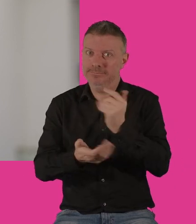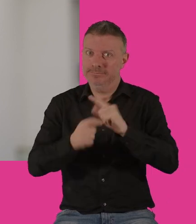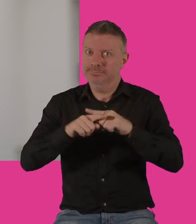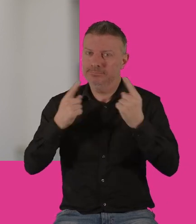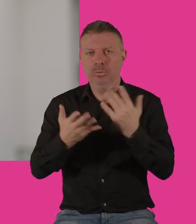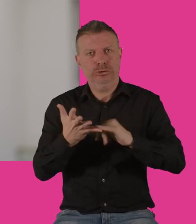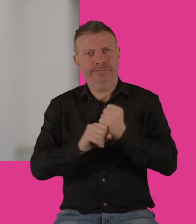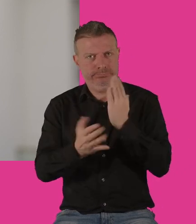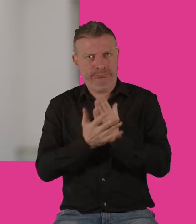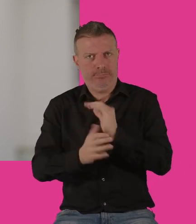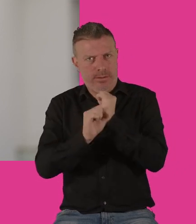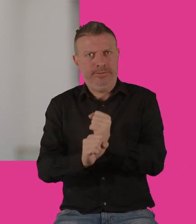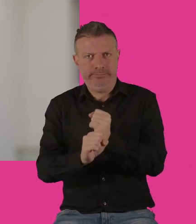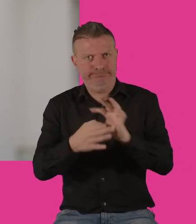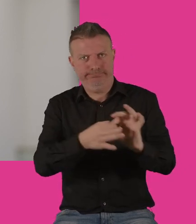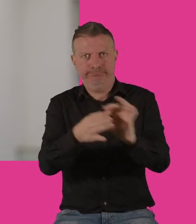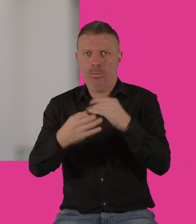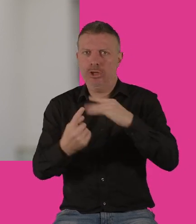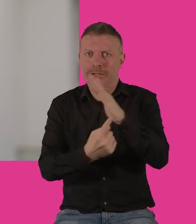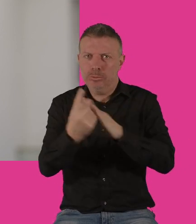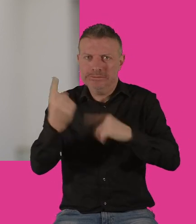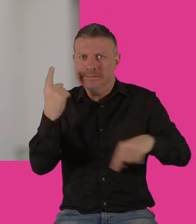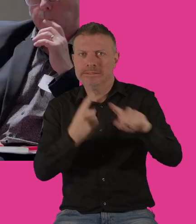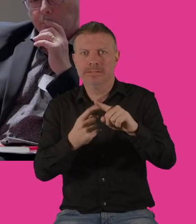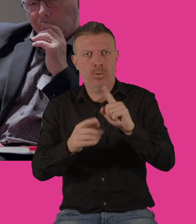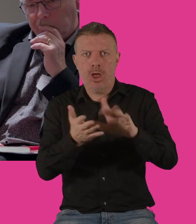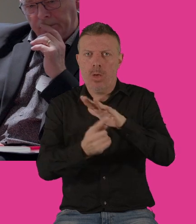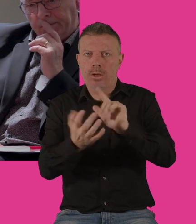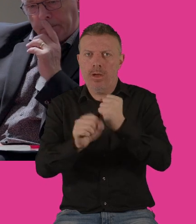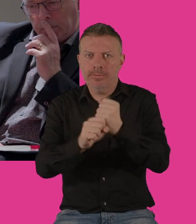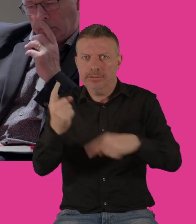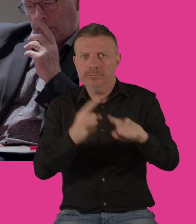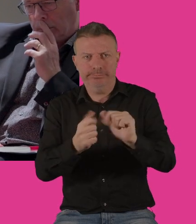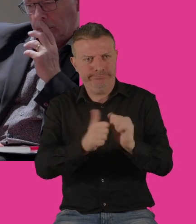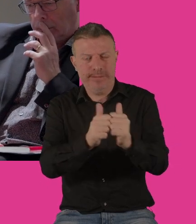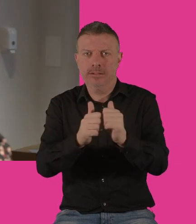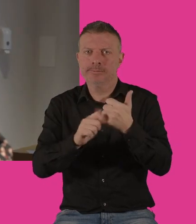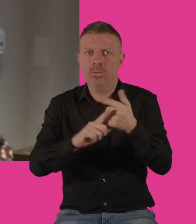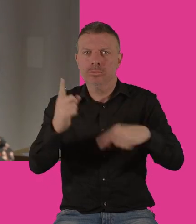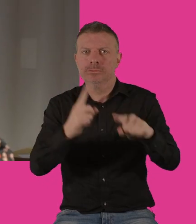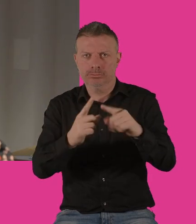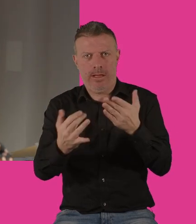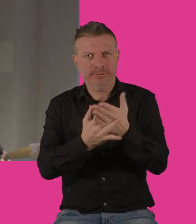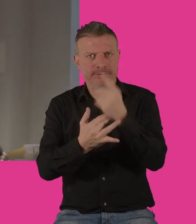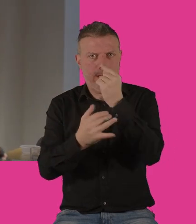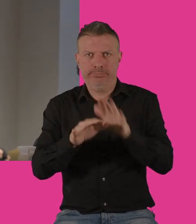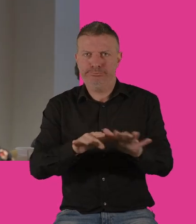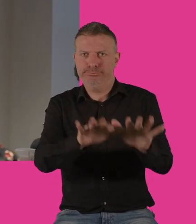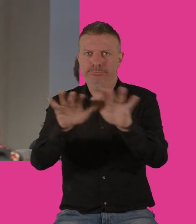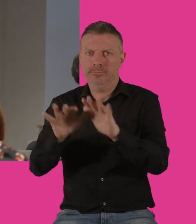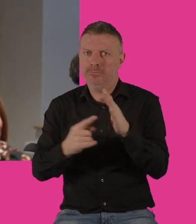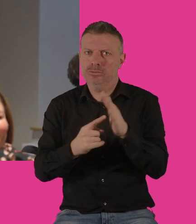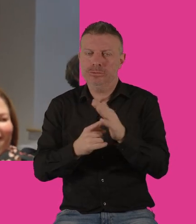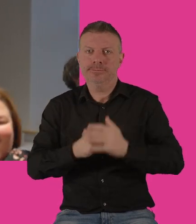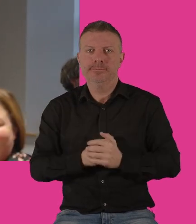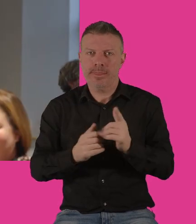Scottish Government is committed to working in partnership with our communities and with local government to make peer support as accessible as possible.